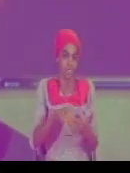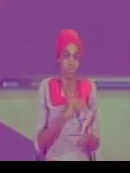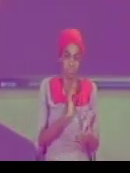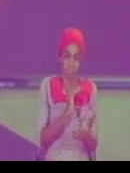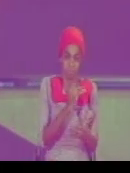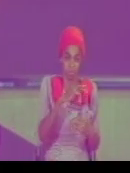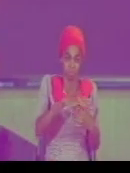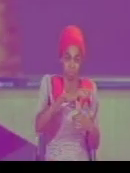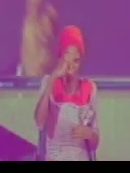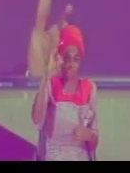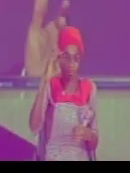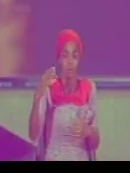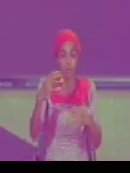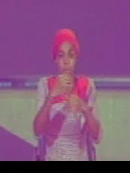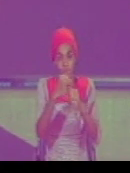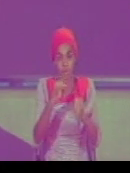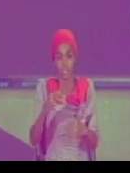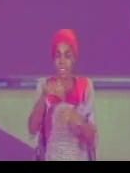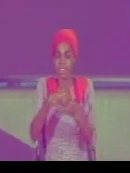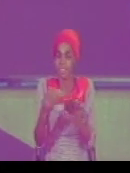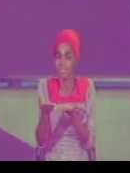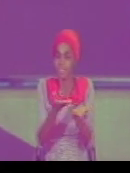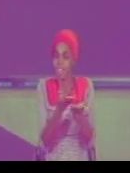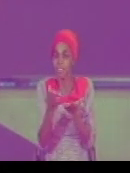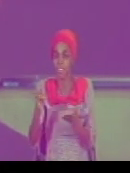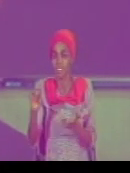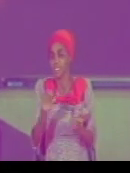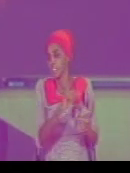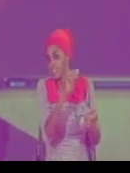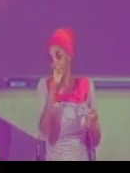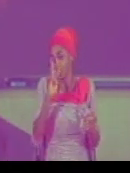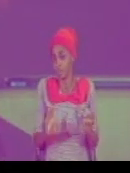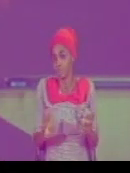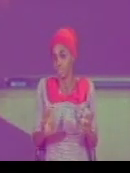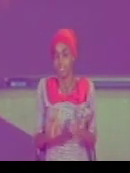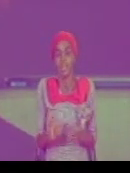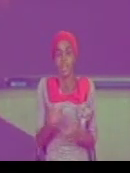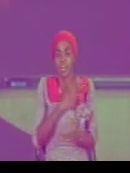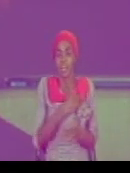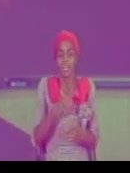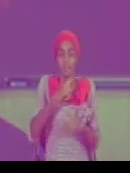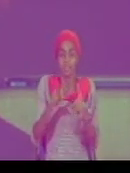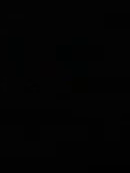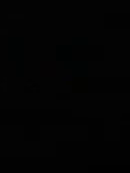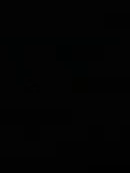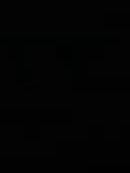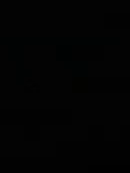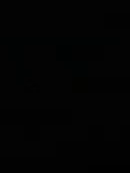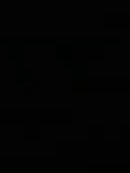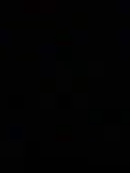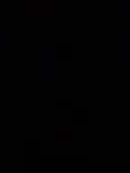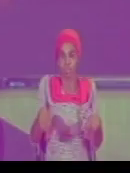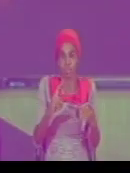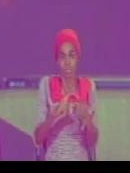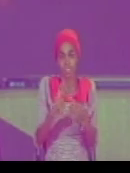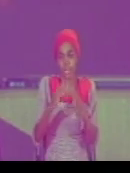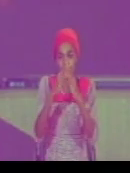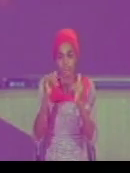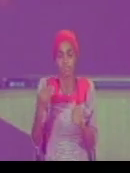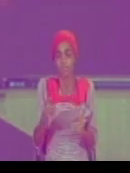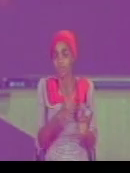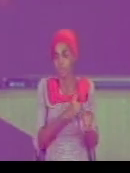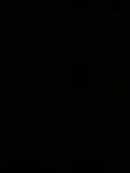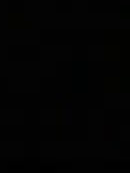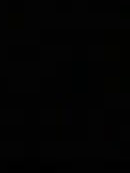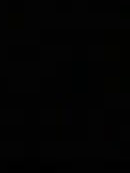the Lord. When they say, let us go into the house of the Lord and worship the Lord, they spring under your feet, and you're moving